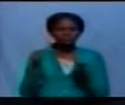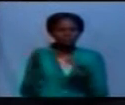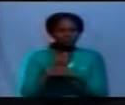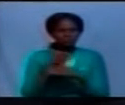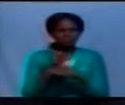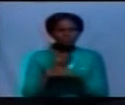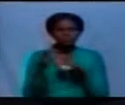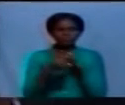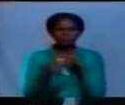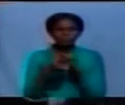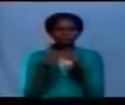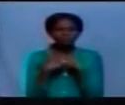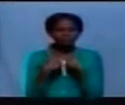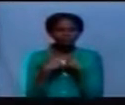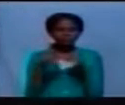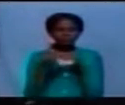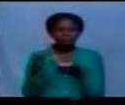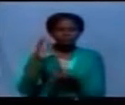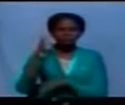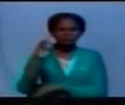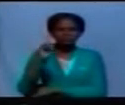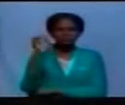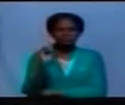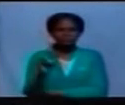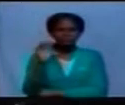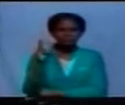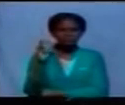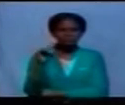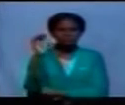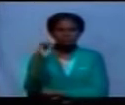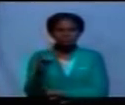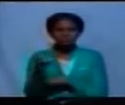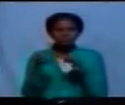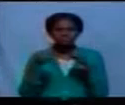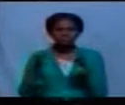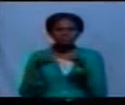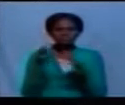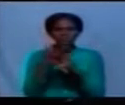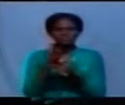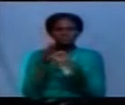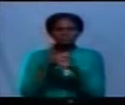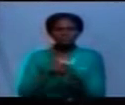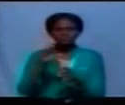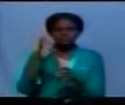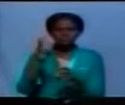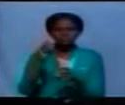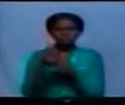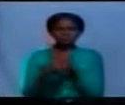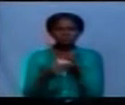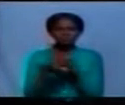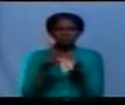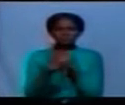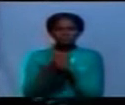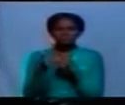sector, you have maybe 60% to 70% of the market share being held in the top 6 banks. Then the rest